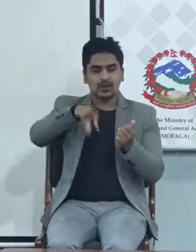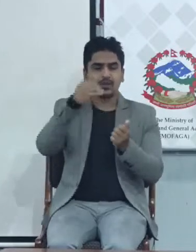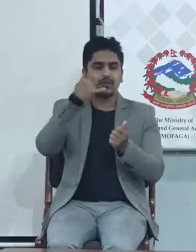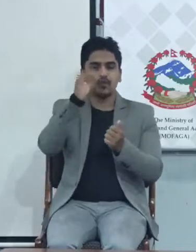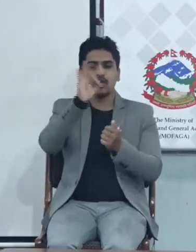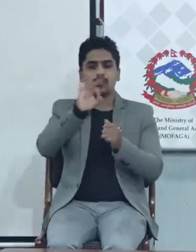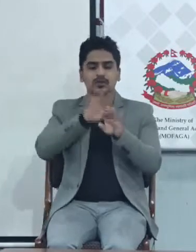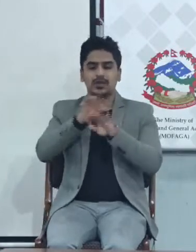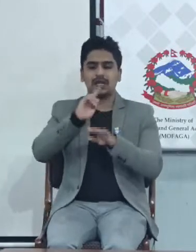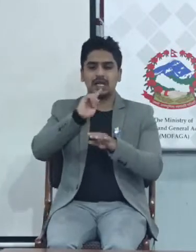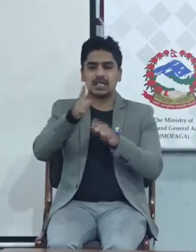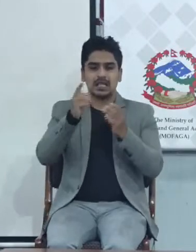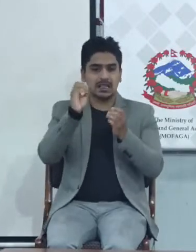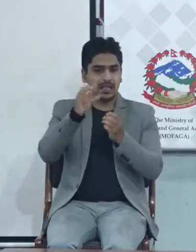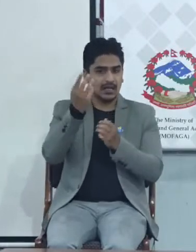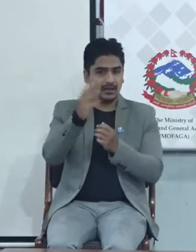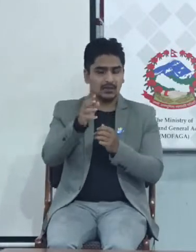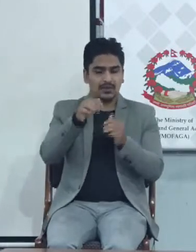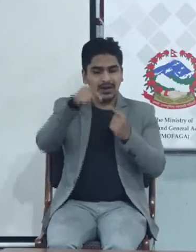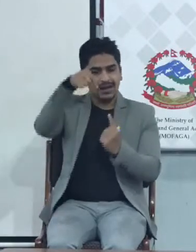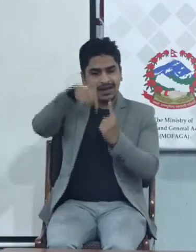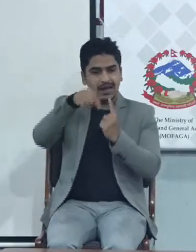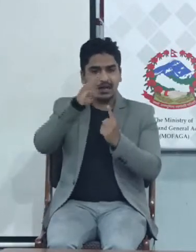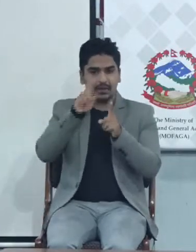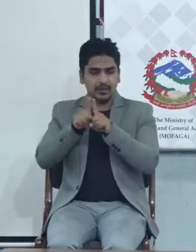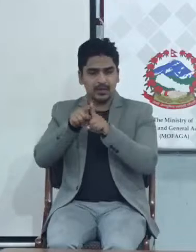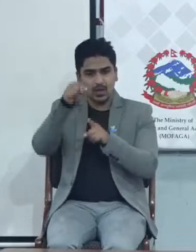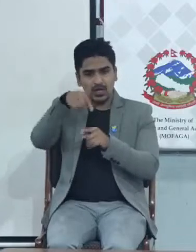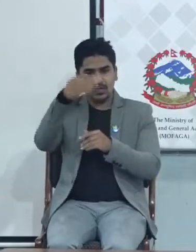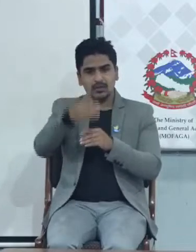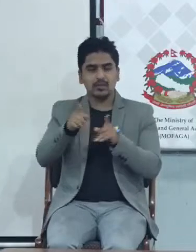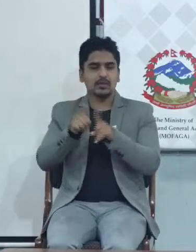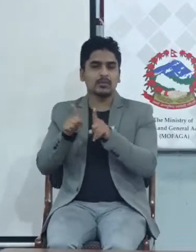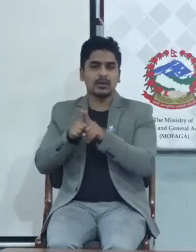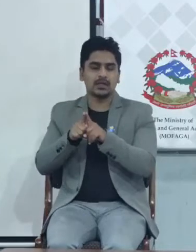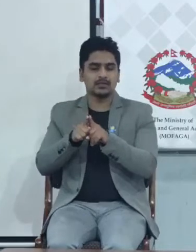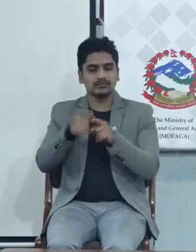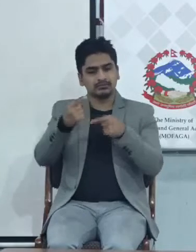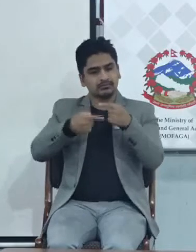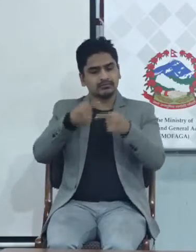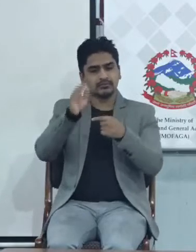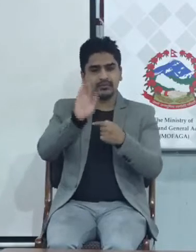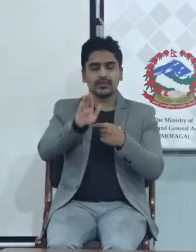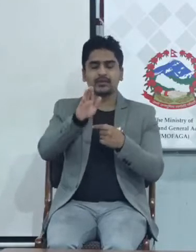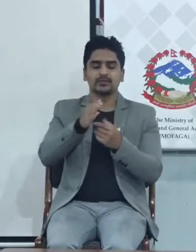data. There is a 25% subsidy. Likewise,